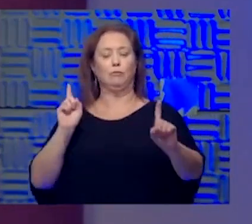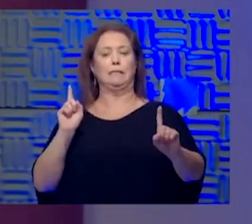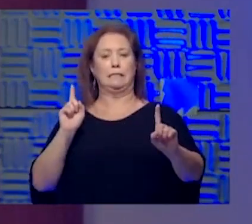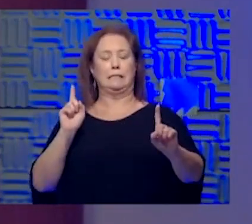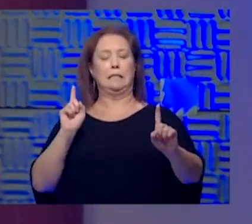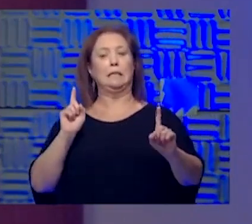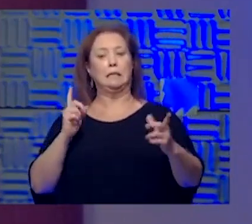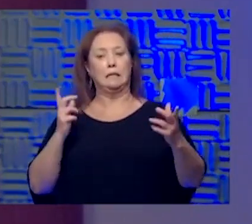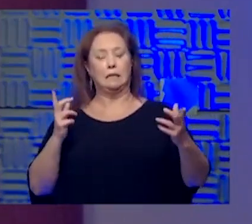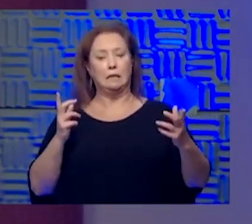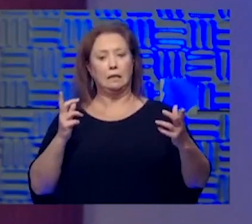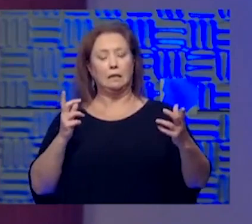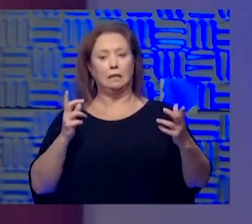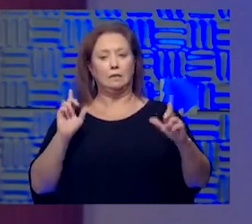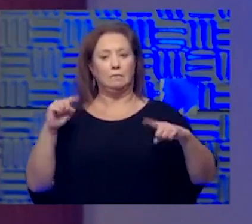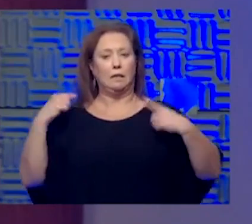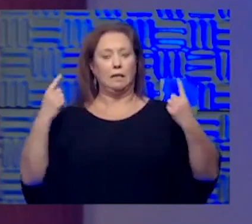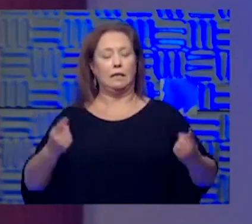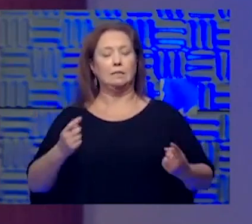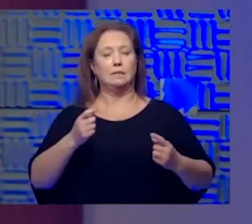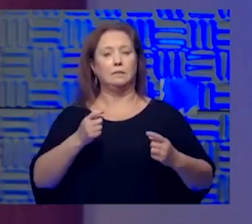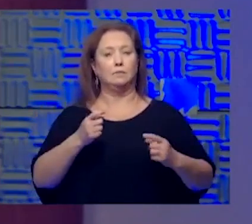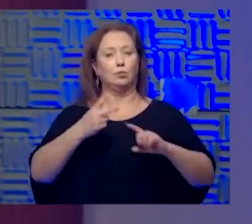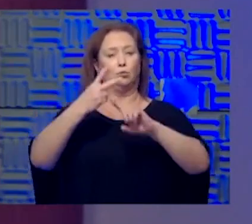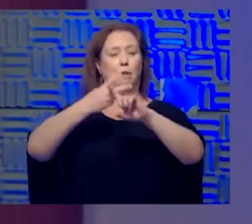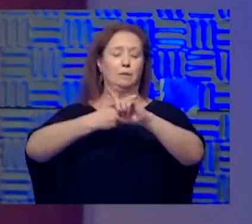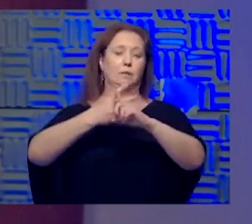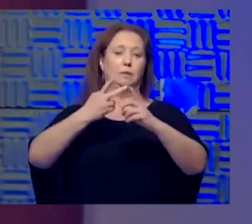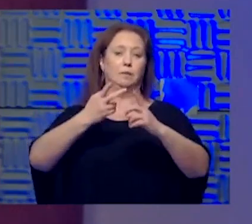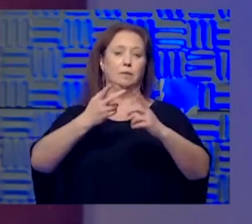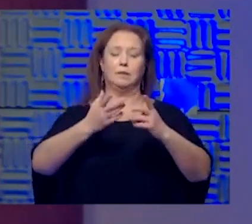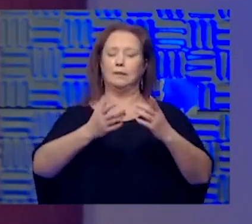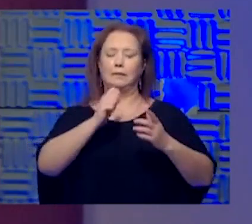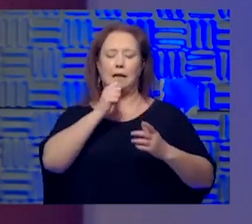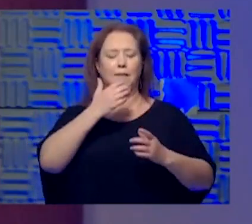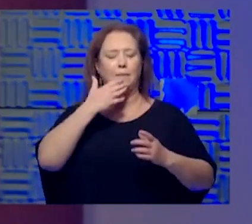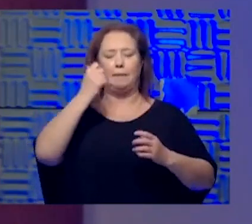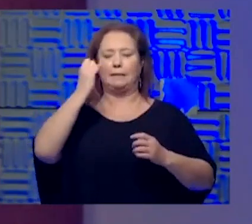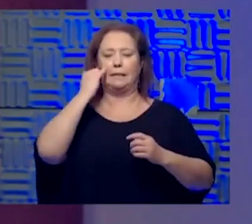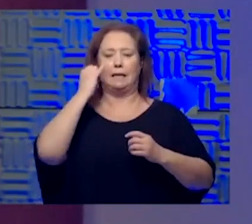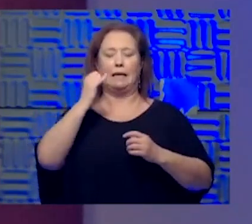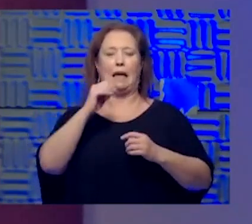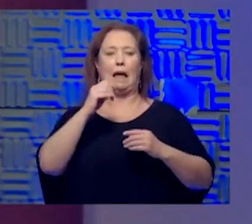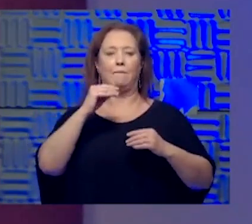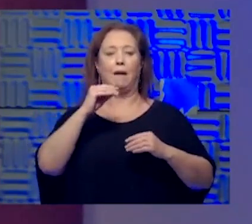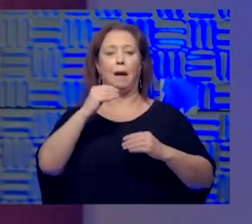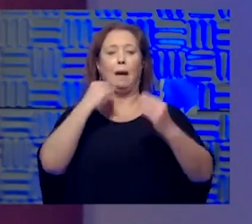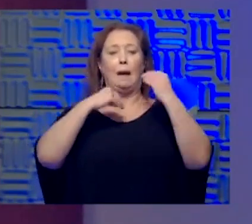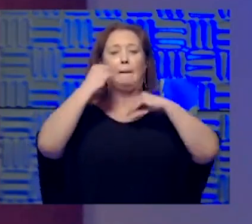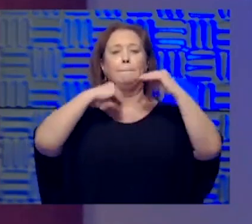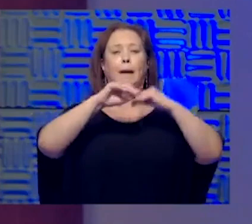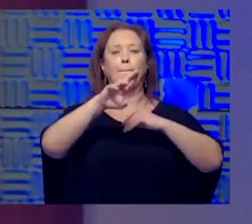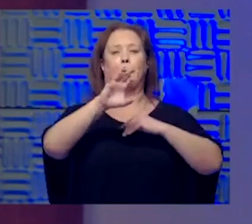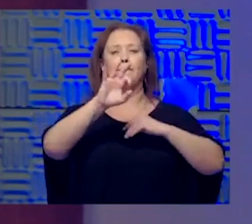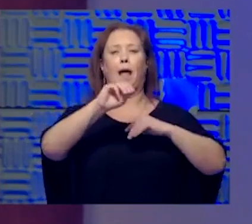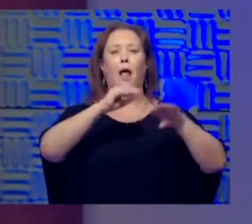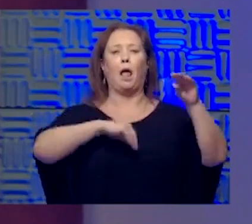distancing in the last couple months, it's probably not the best idea to have that buffet set up where people are touching the